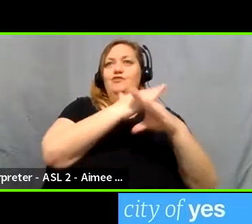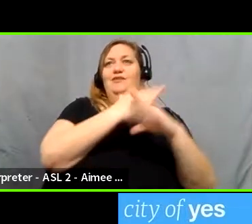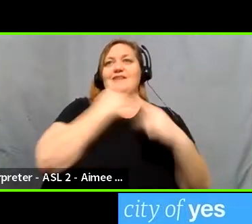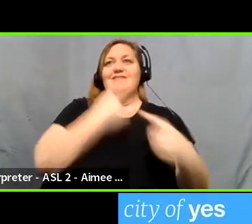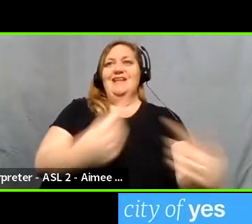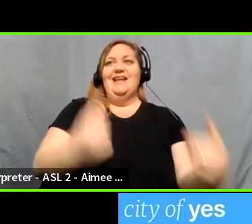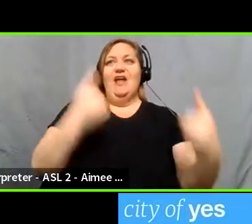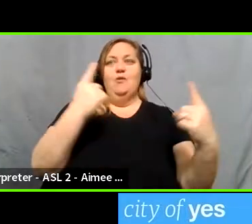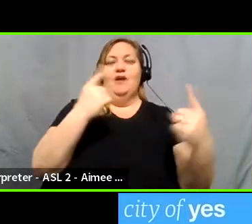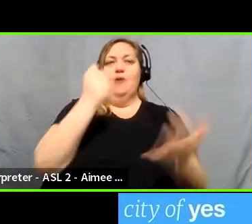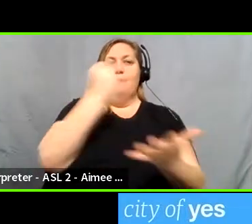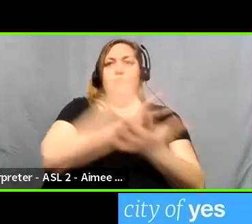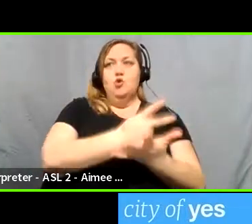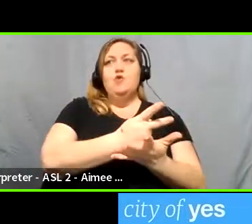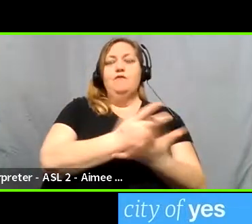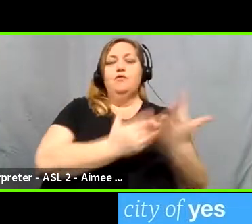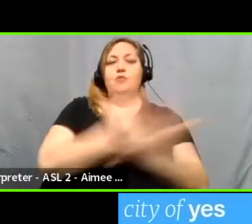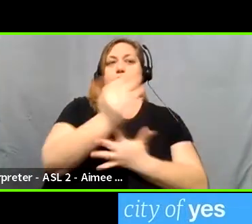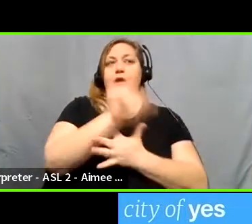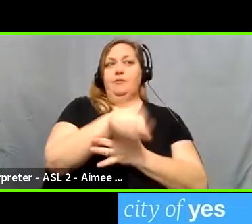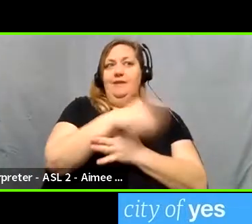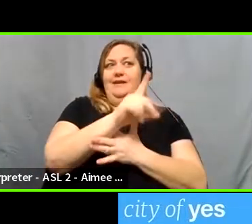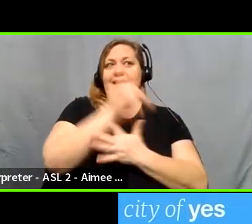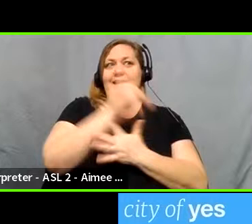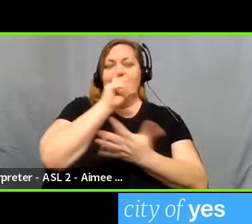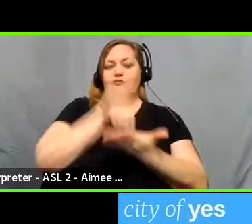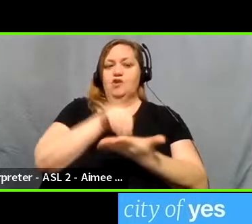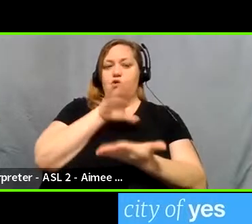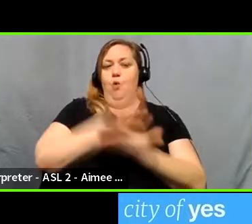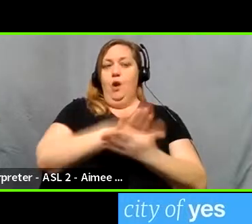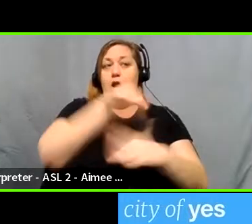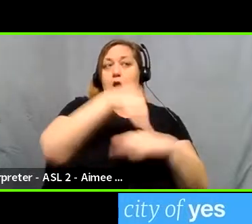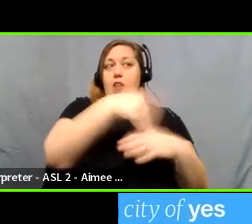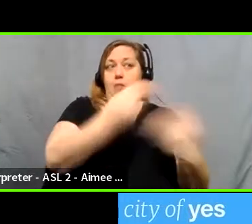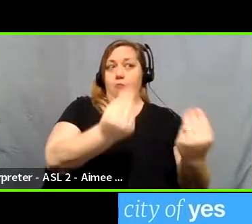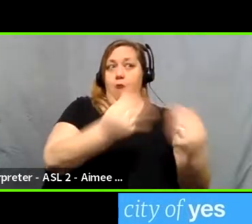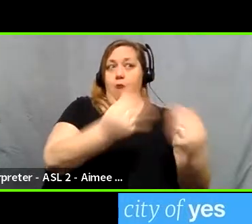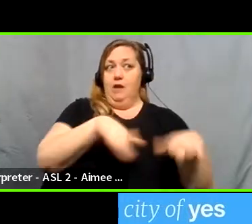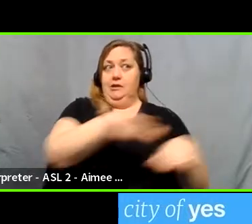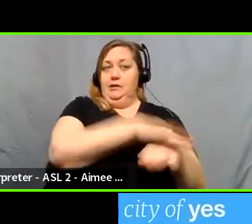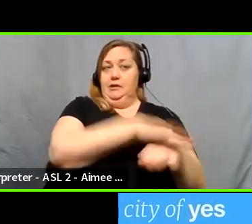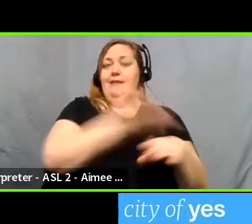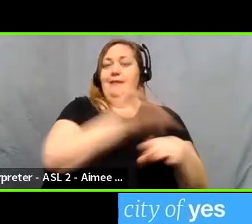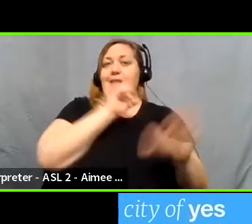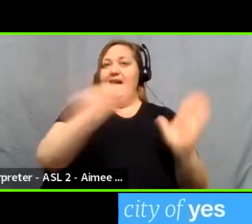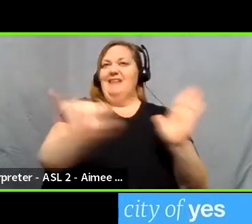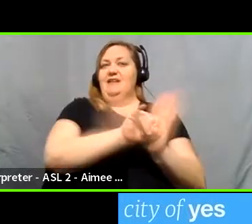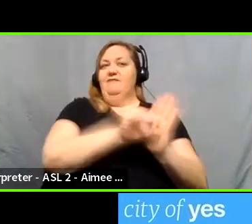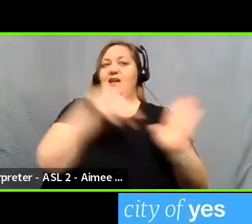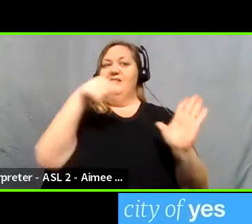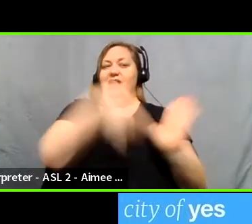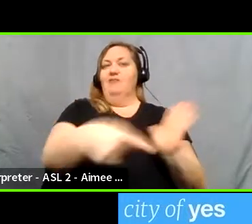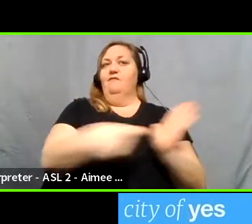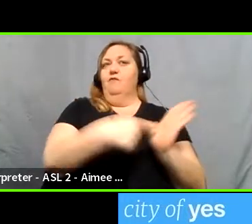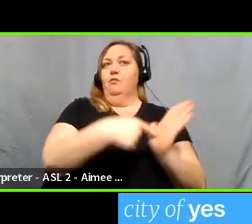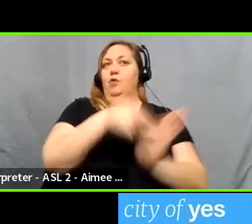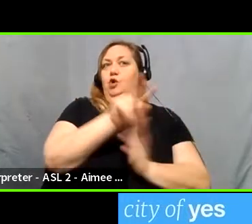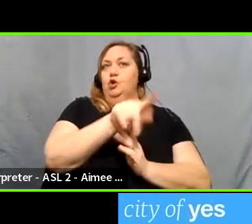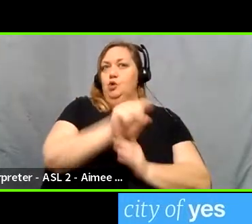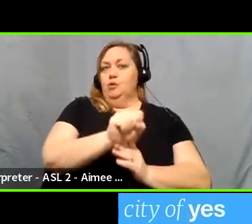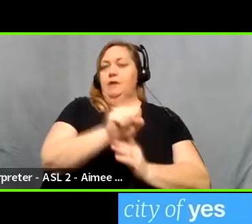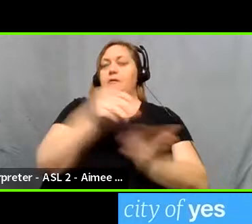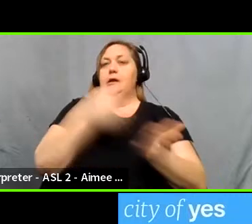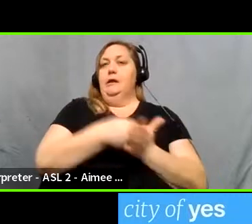approved by HPD and will be recorded against the property. And that identifies the affordable units and their rent and income restrictions.